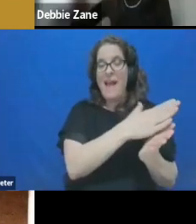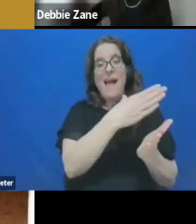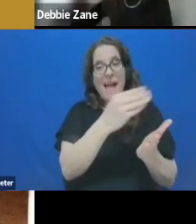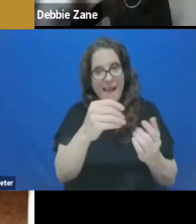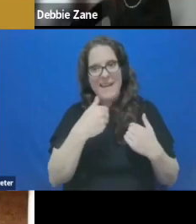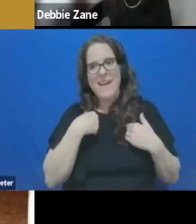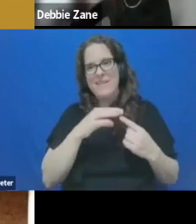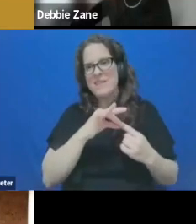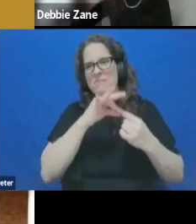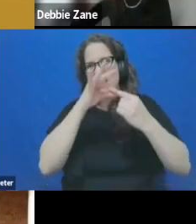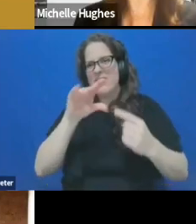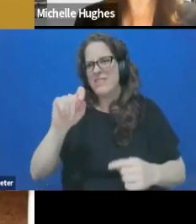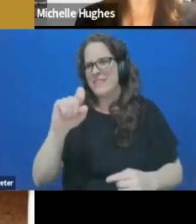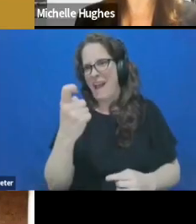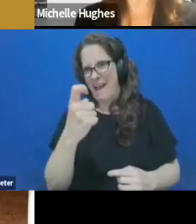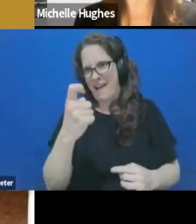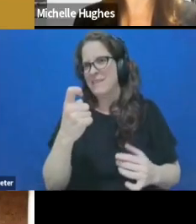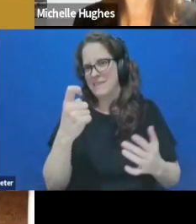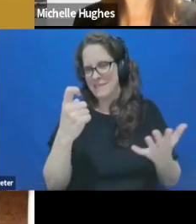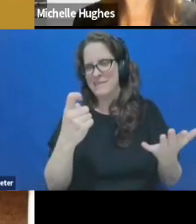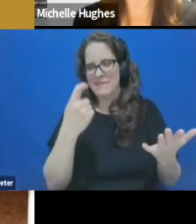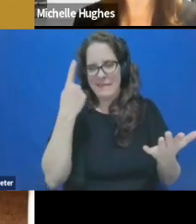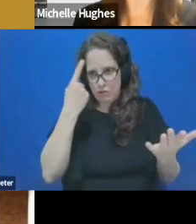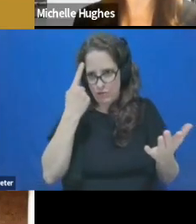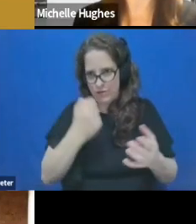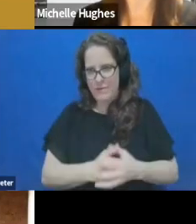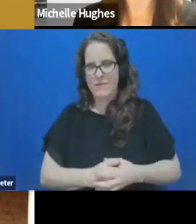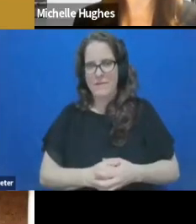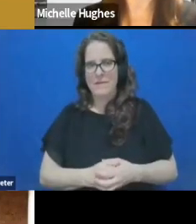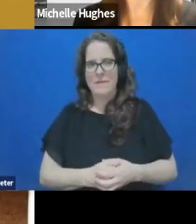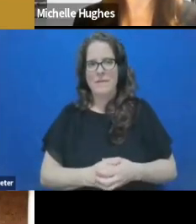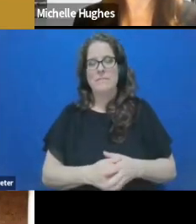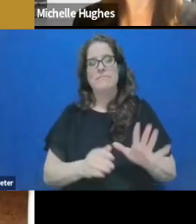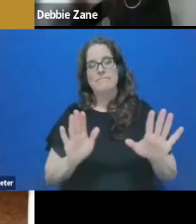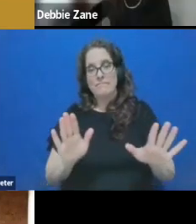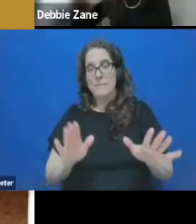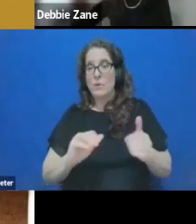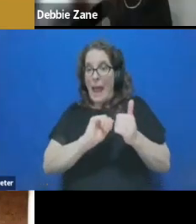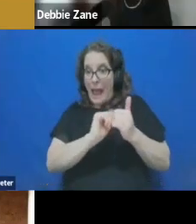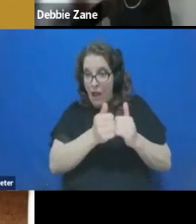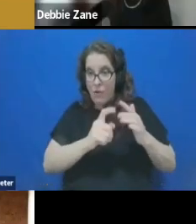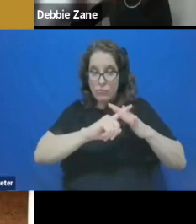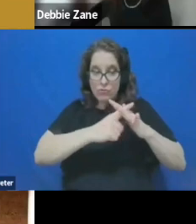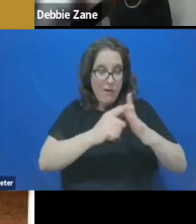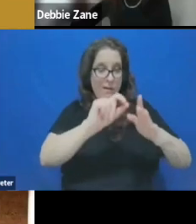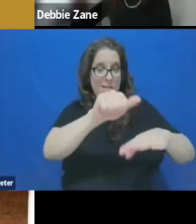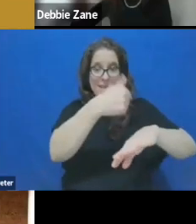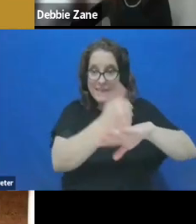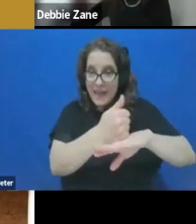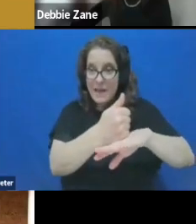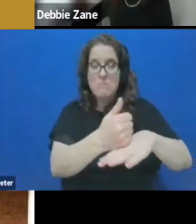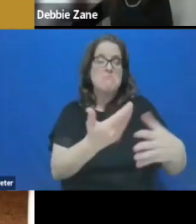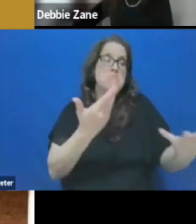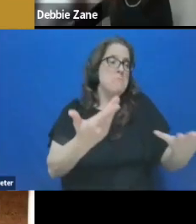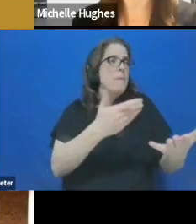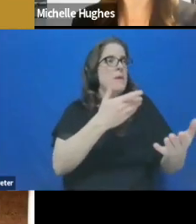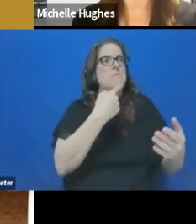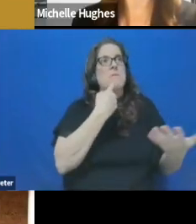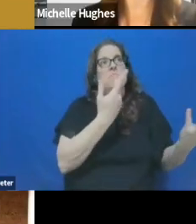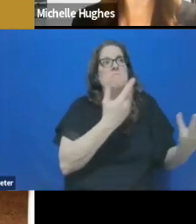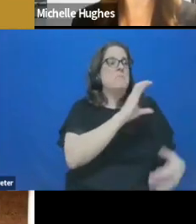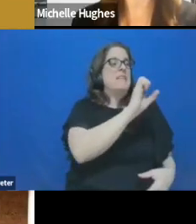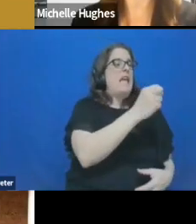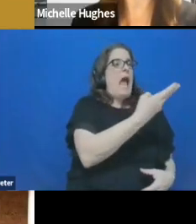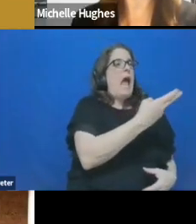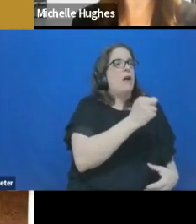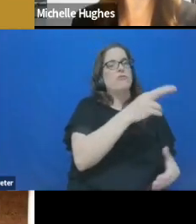trust. That being said, there are many ways to fund the trust. It can be a cash gift or transfer.